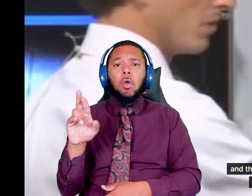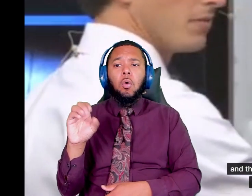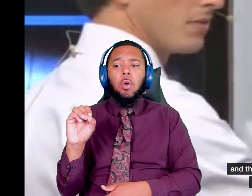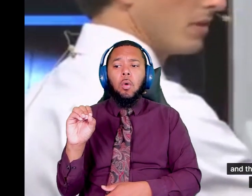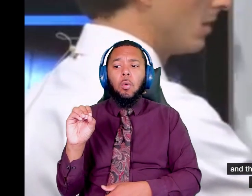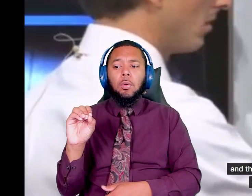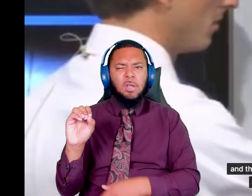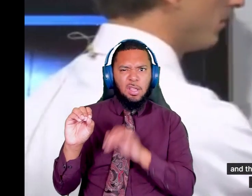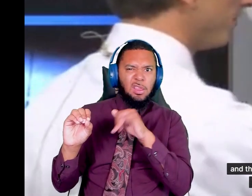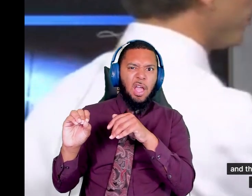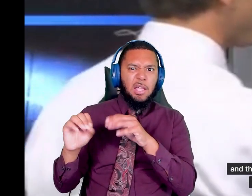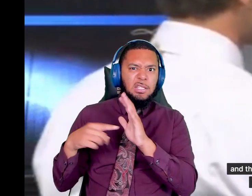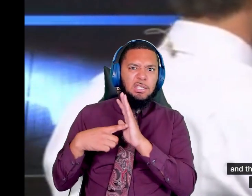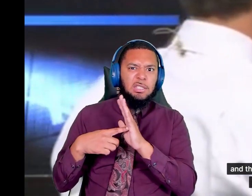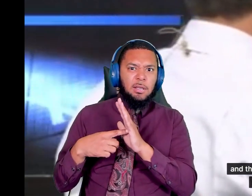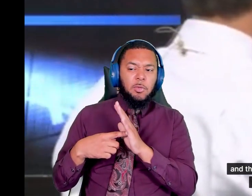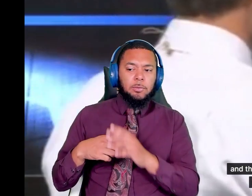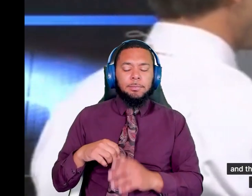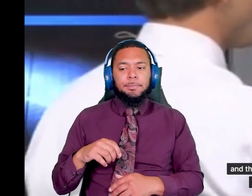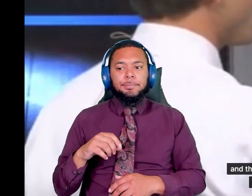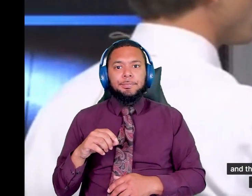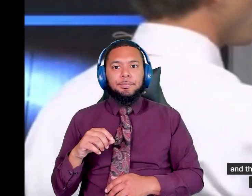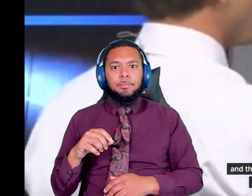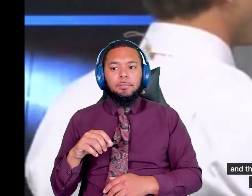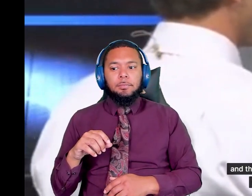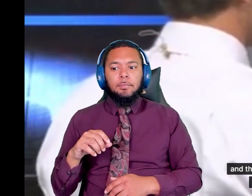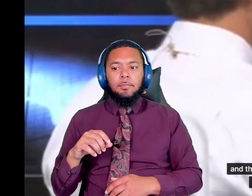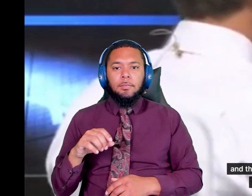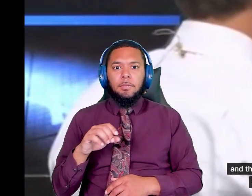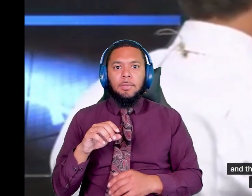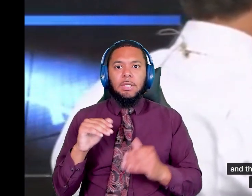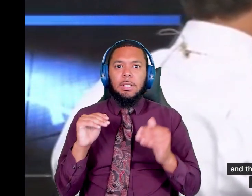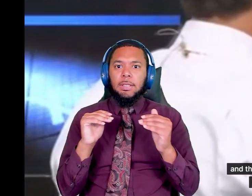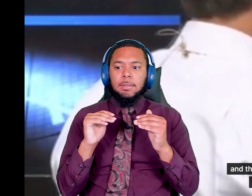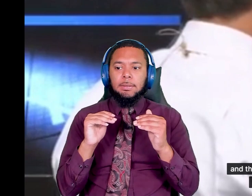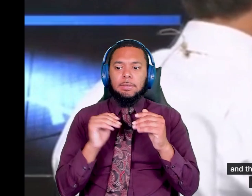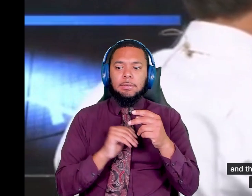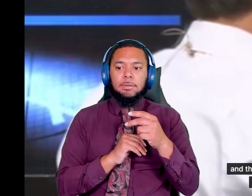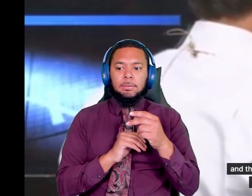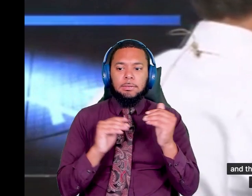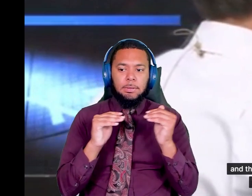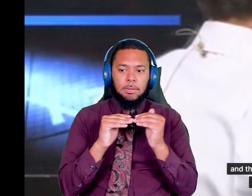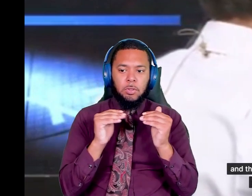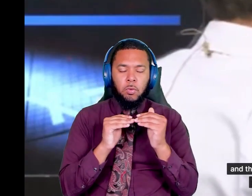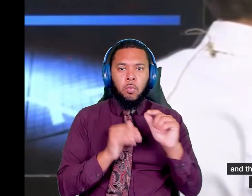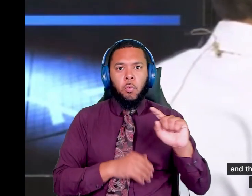the symbol for a euro, is the same thing as